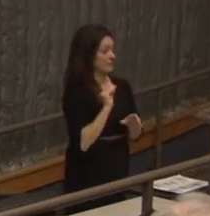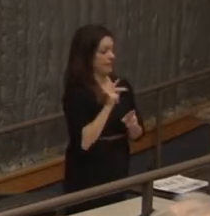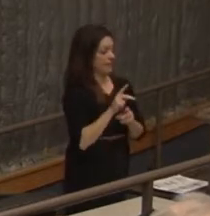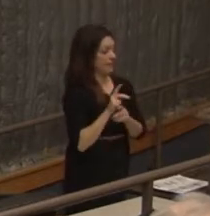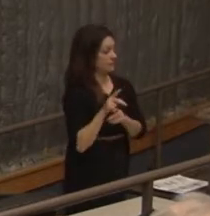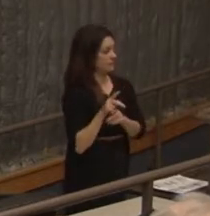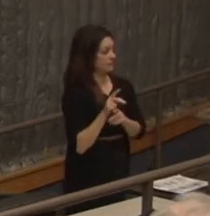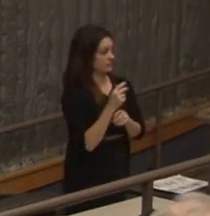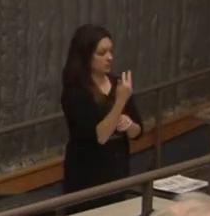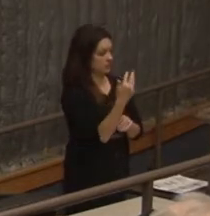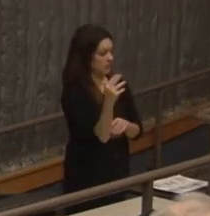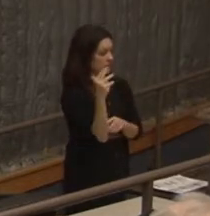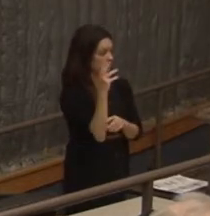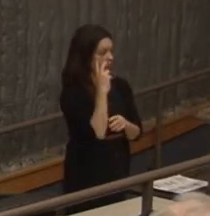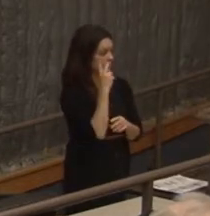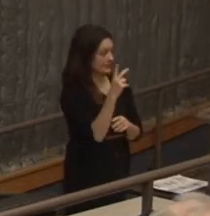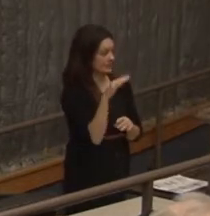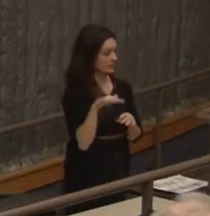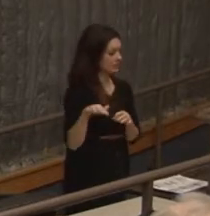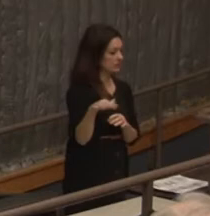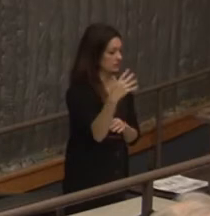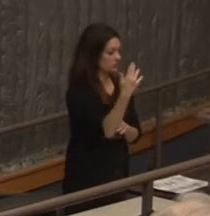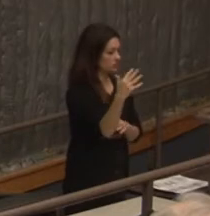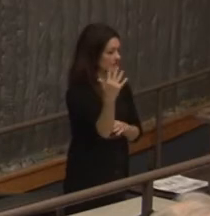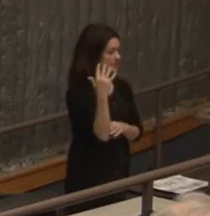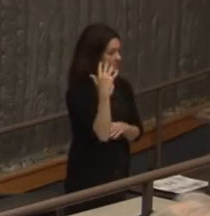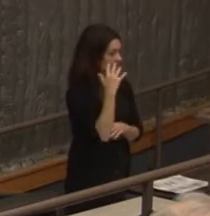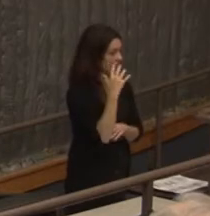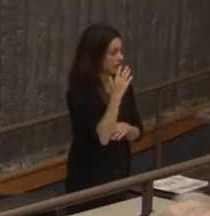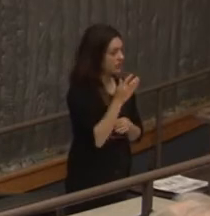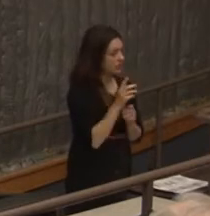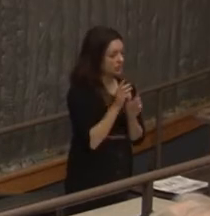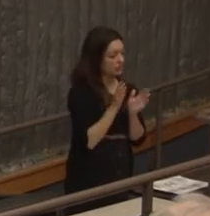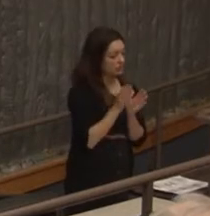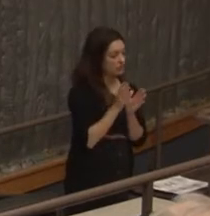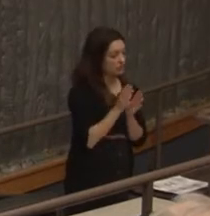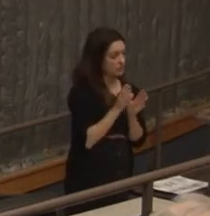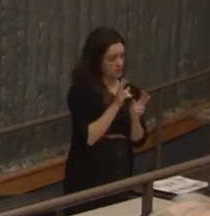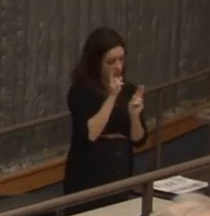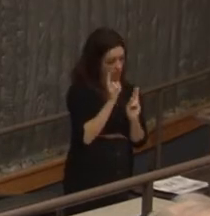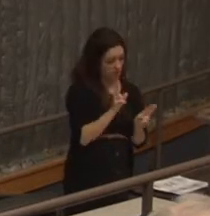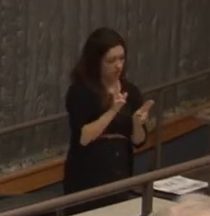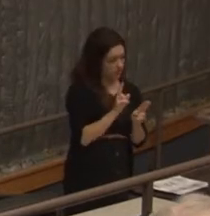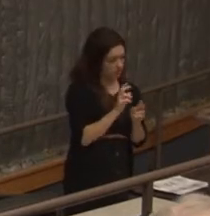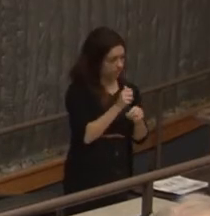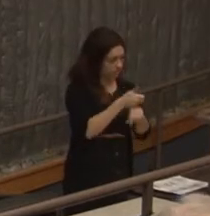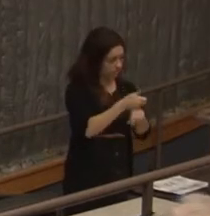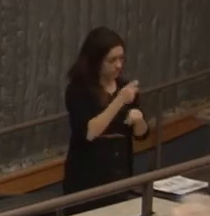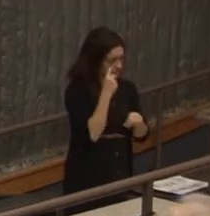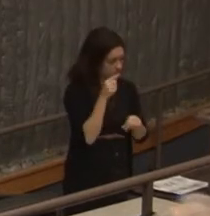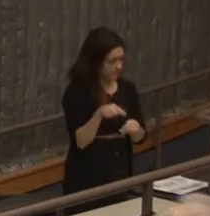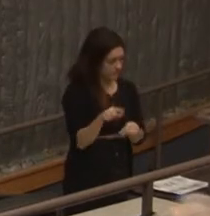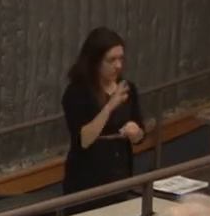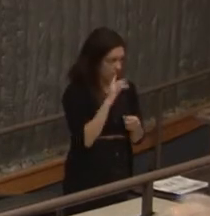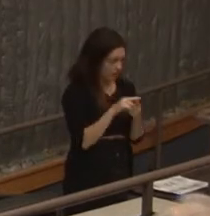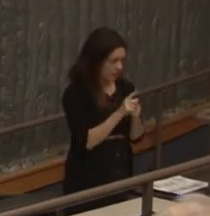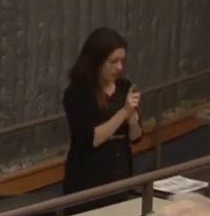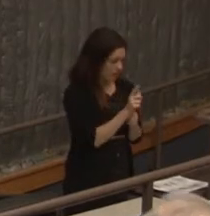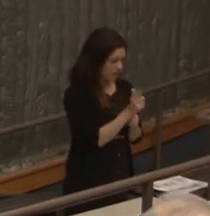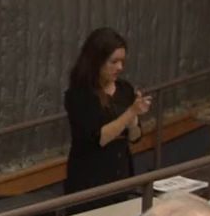there's a wooded grove. And there's a small monument, I'll talk about that in a minute. And so Sam